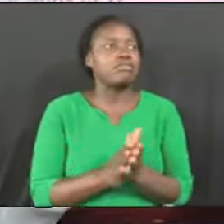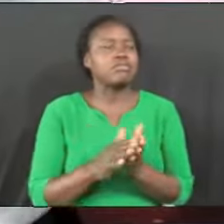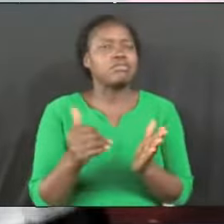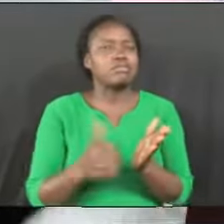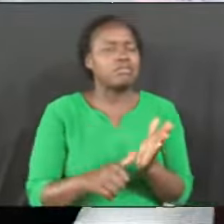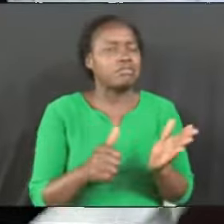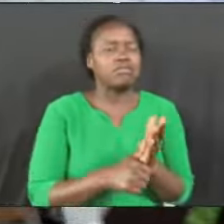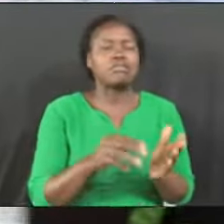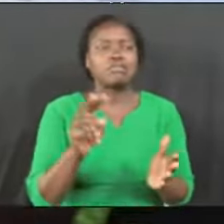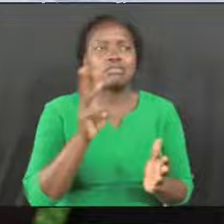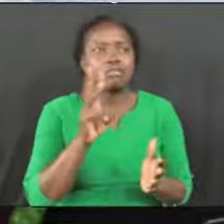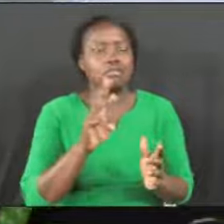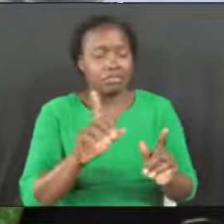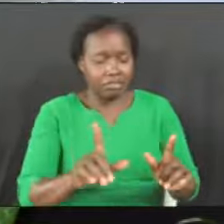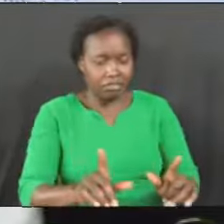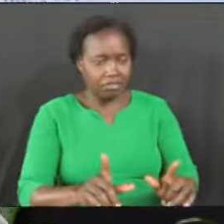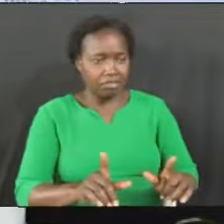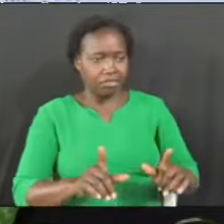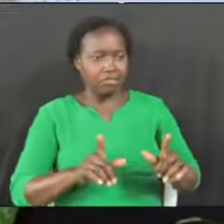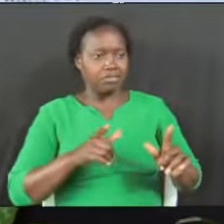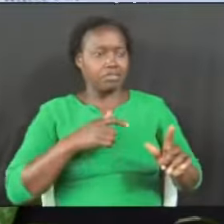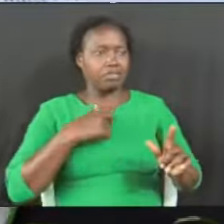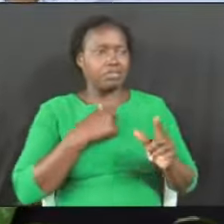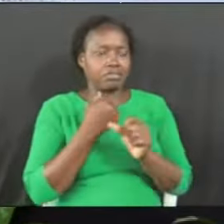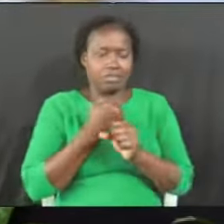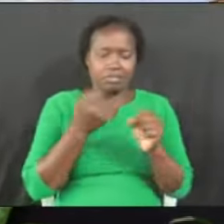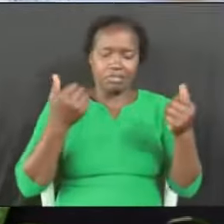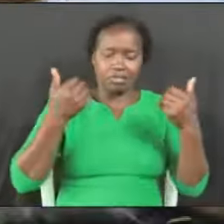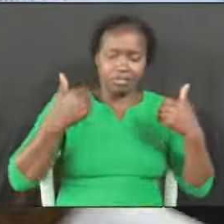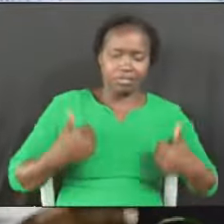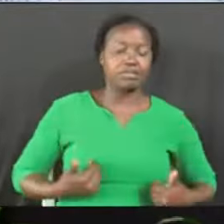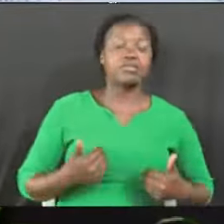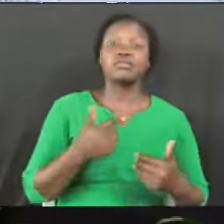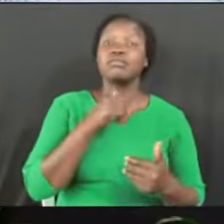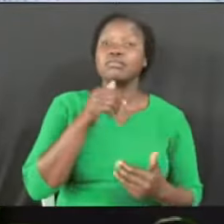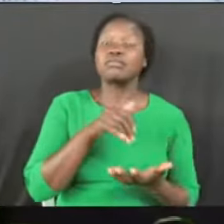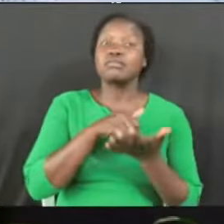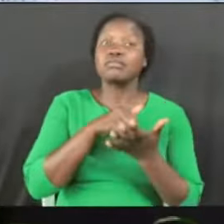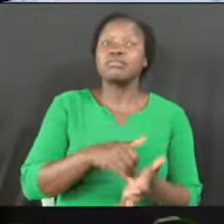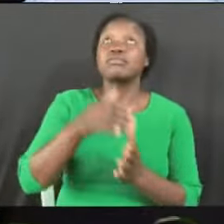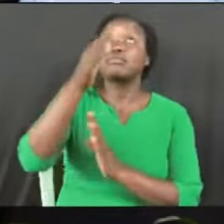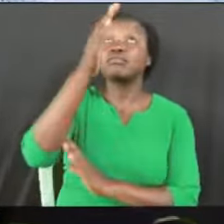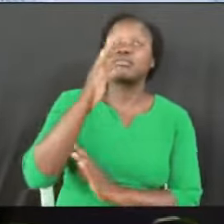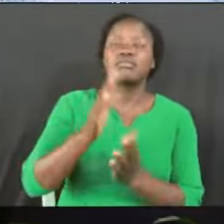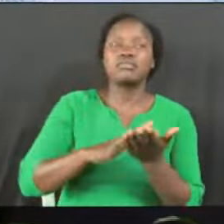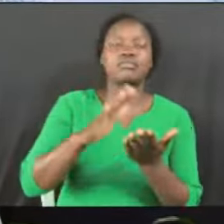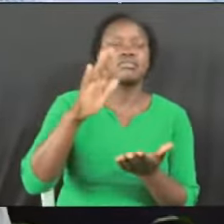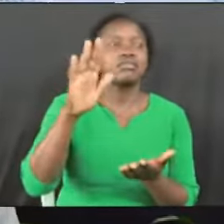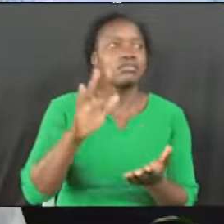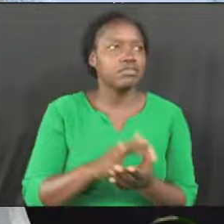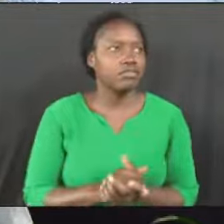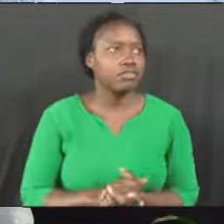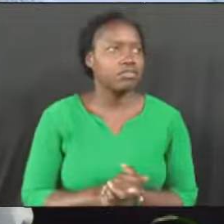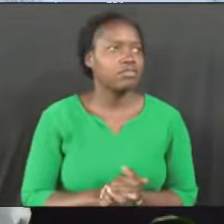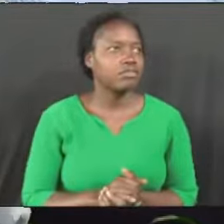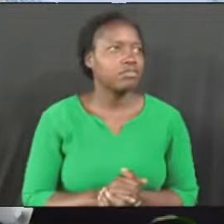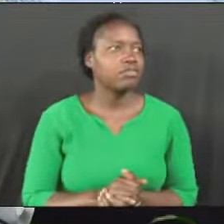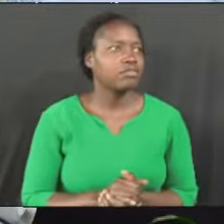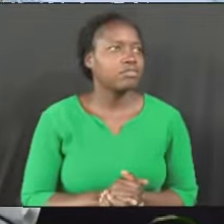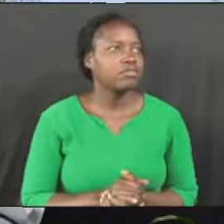water lifted me. Now safe am I. Don't mess with God's glory.